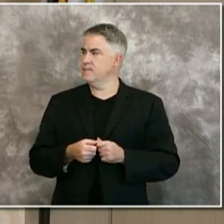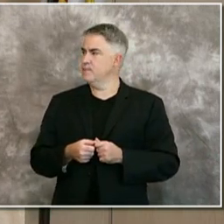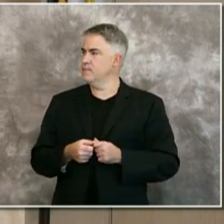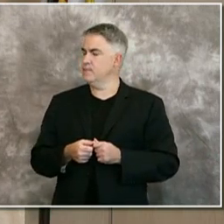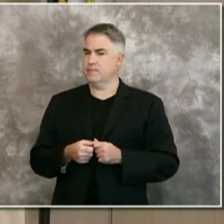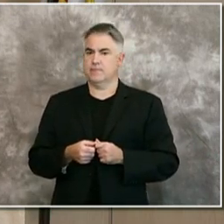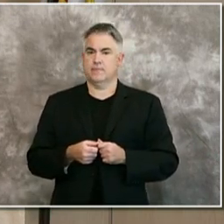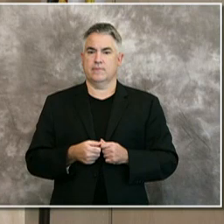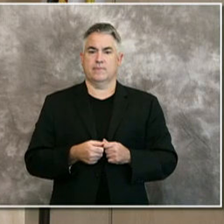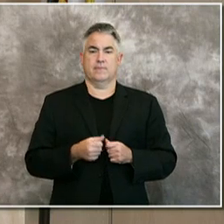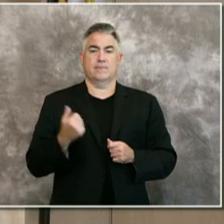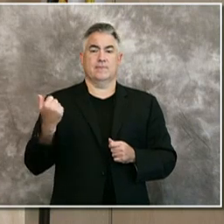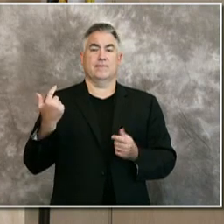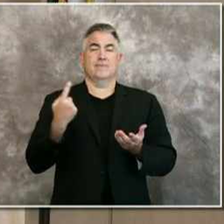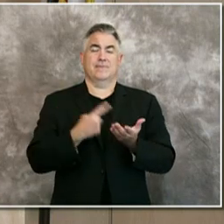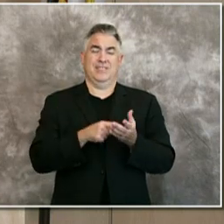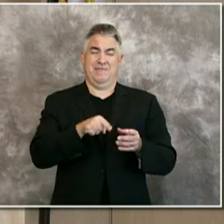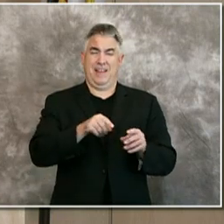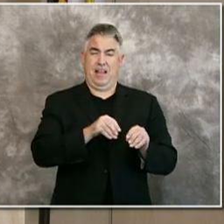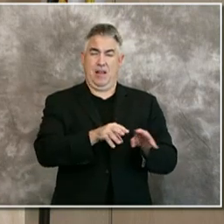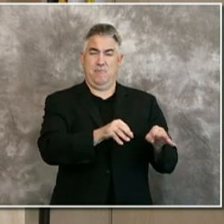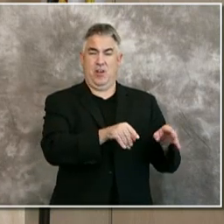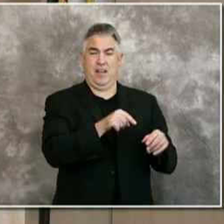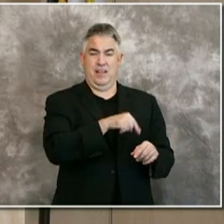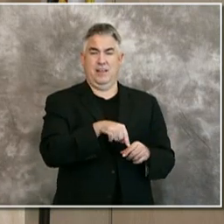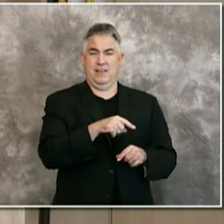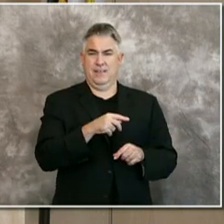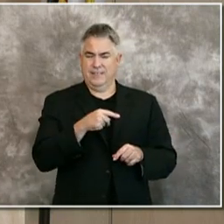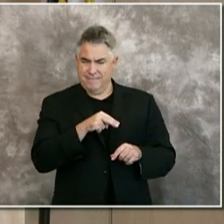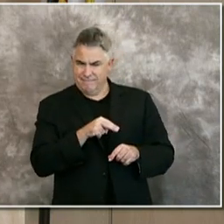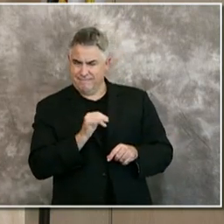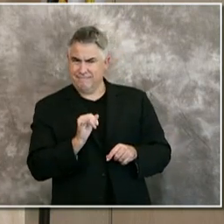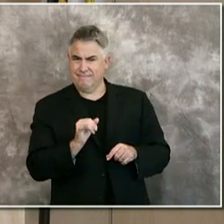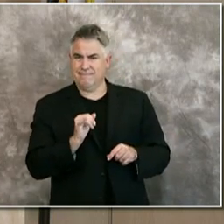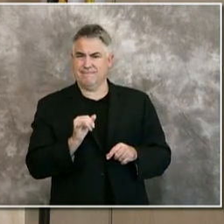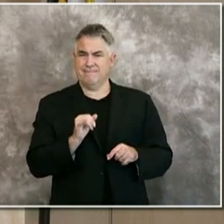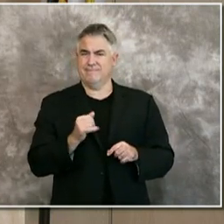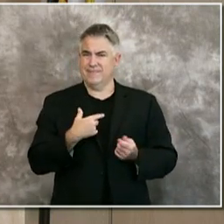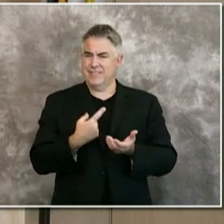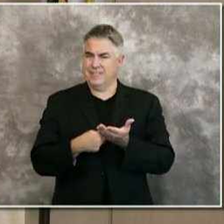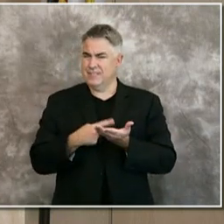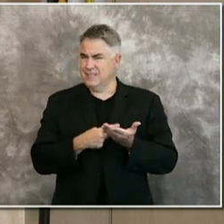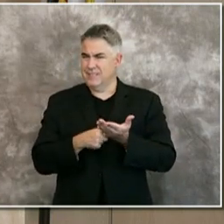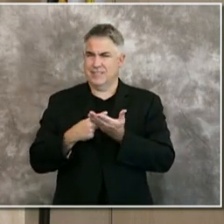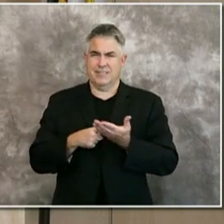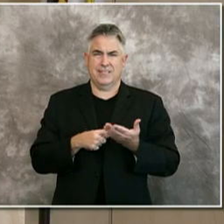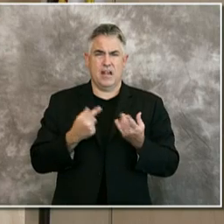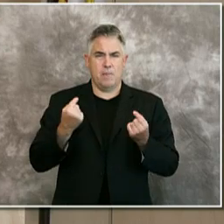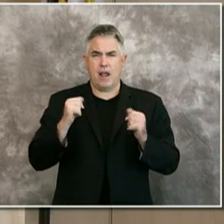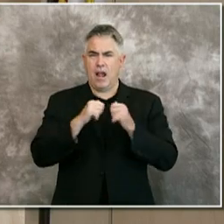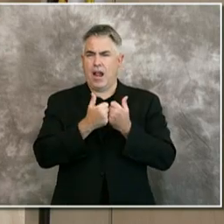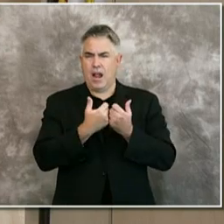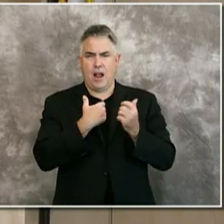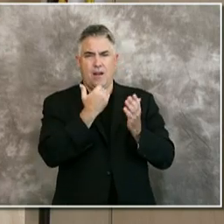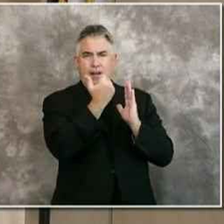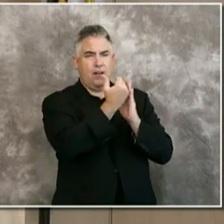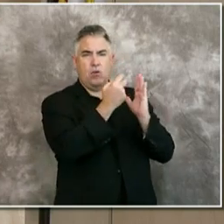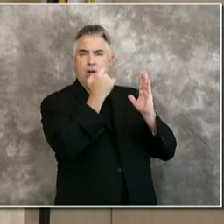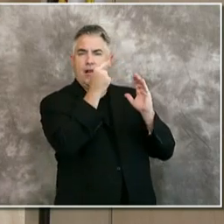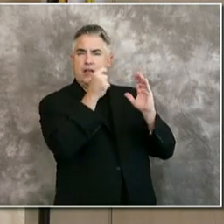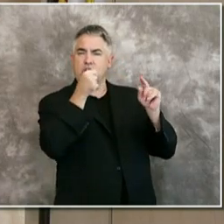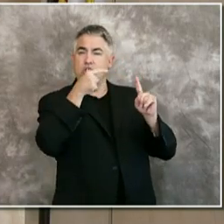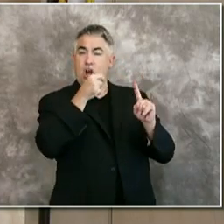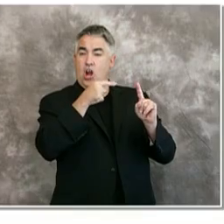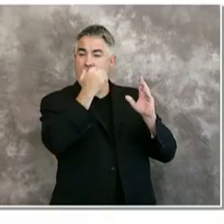about outbreaks, this now leads us into our discussion regarding our triggers. And if we can show the next